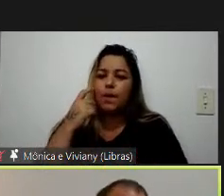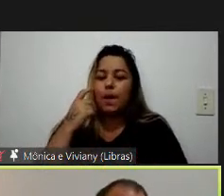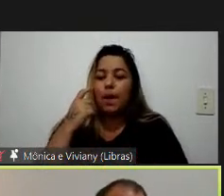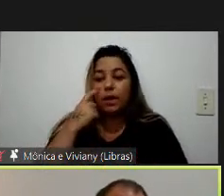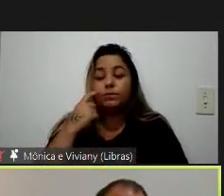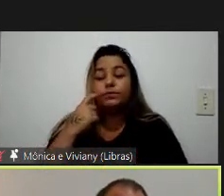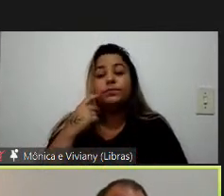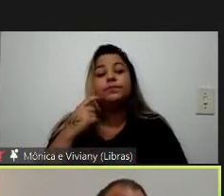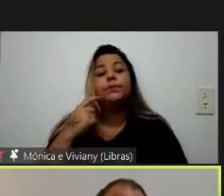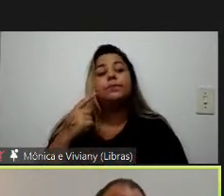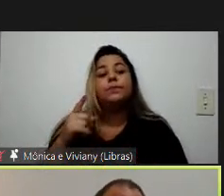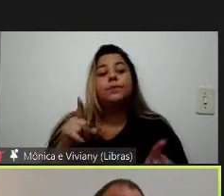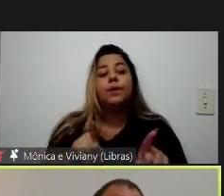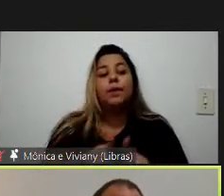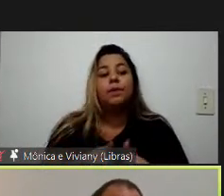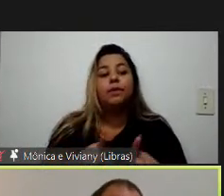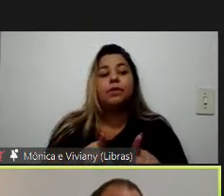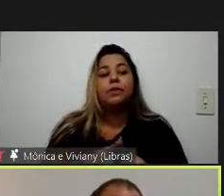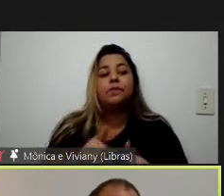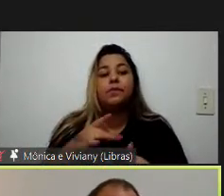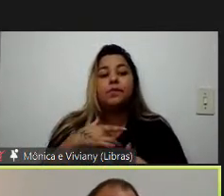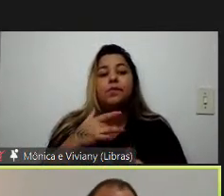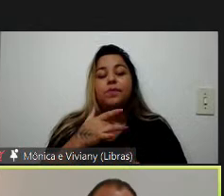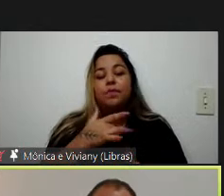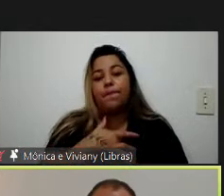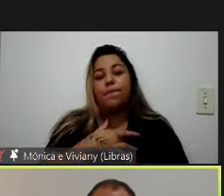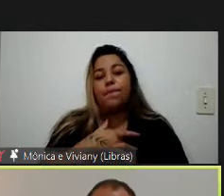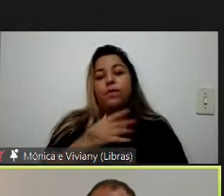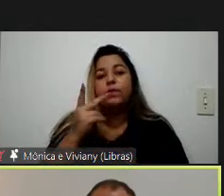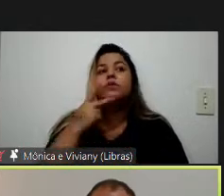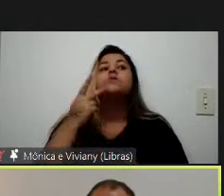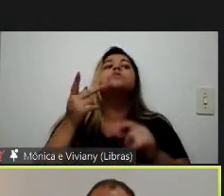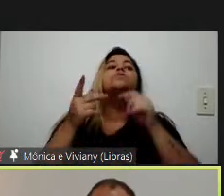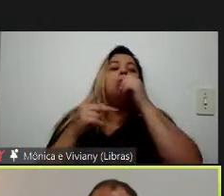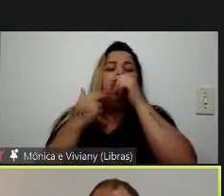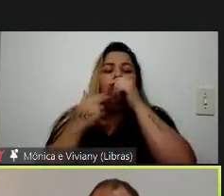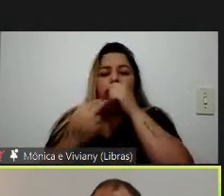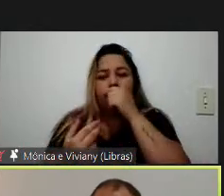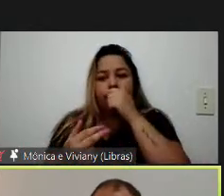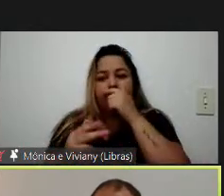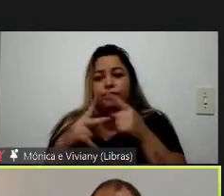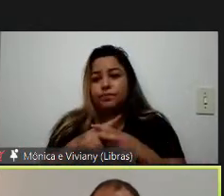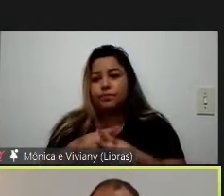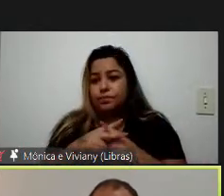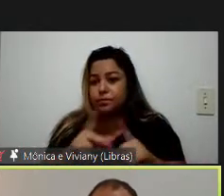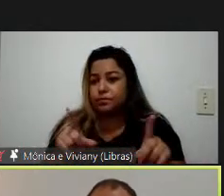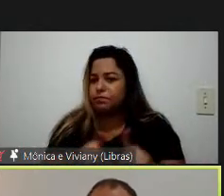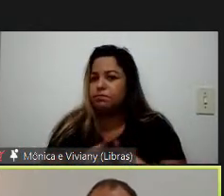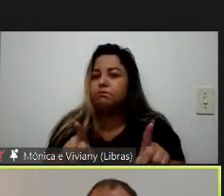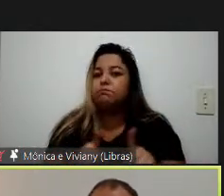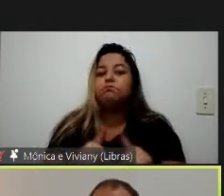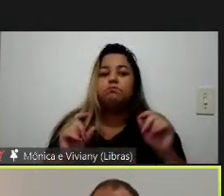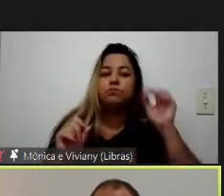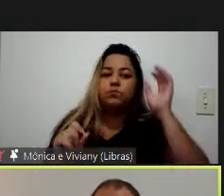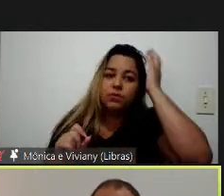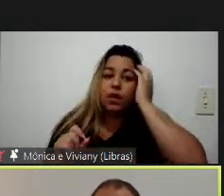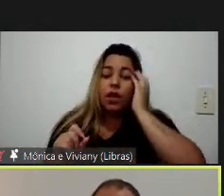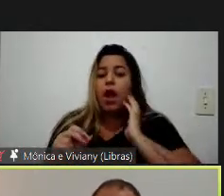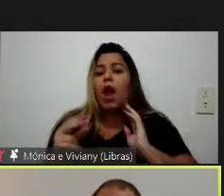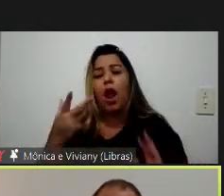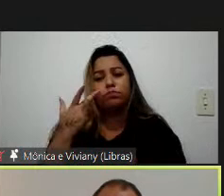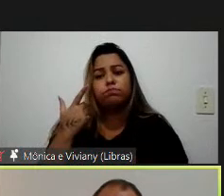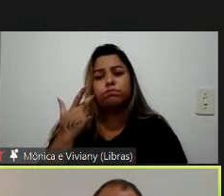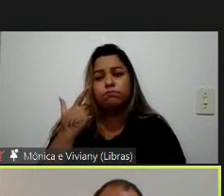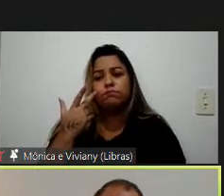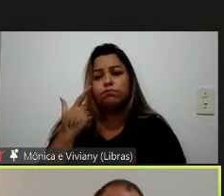When we talk about nutrition, there are two perspectives which are very common. The first perspective could be